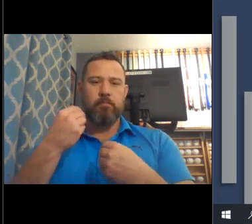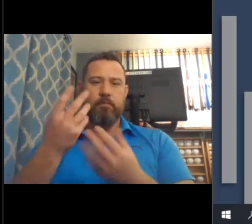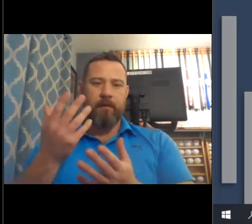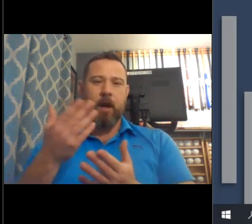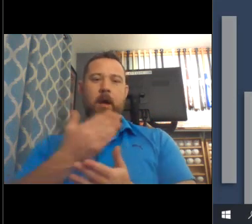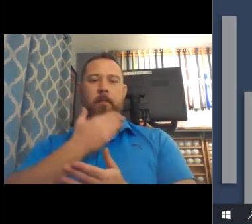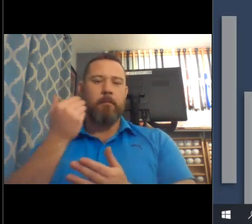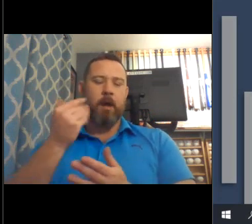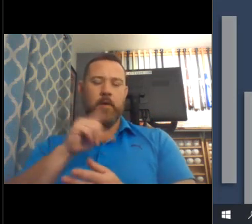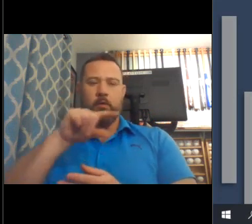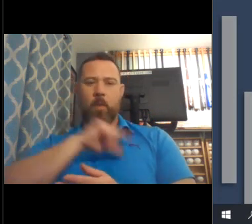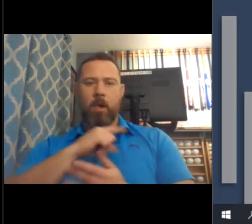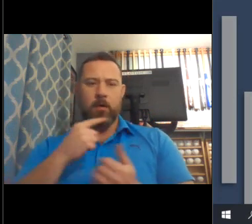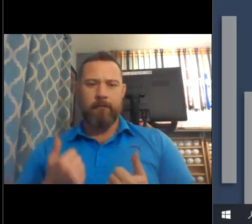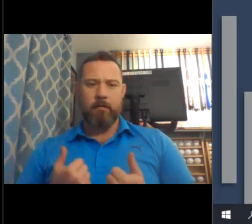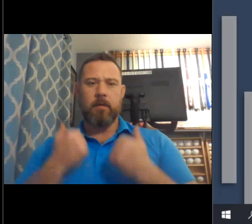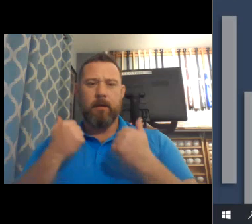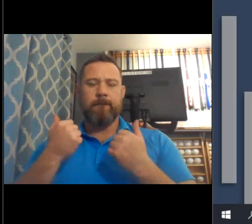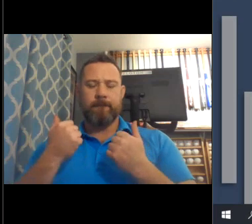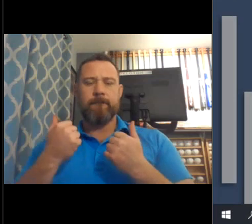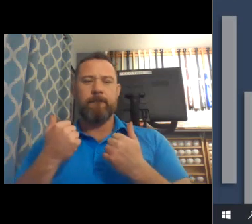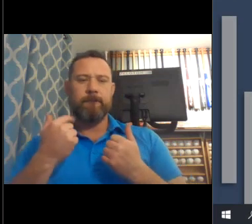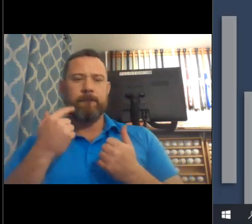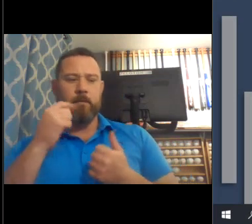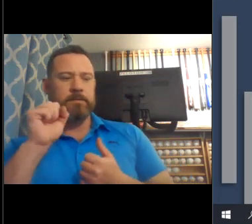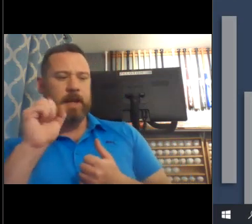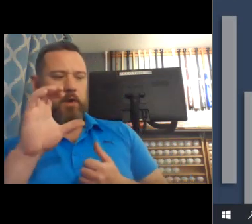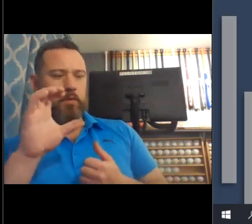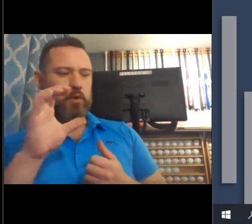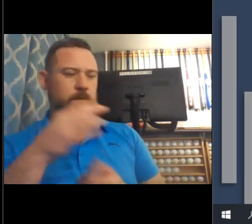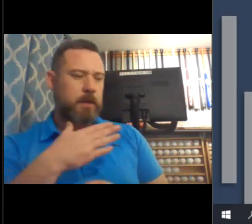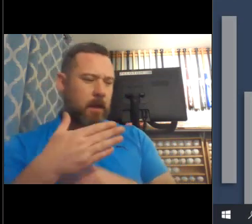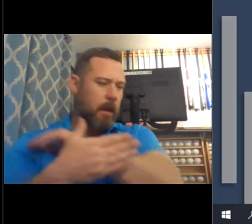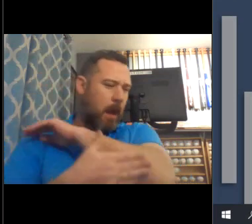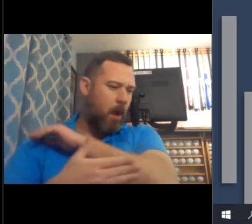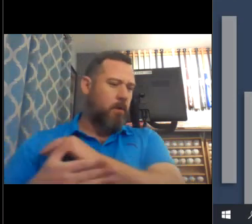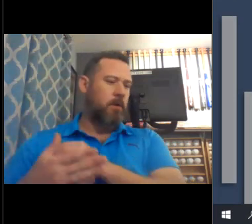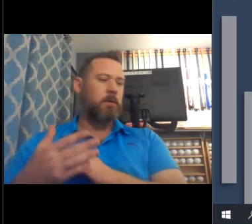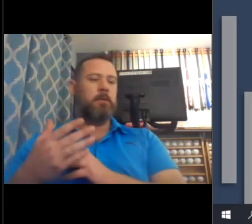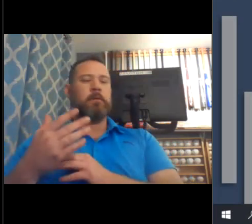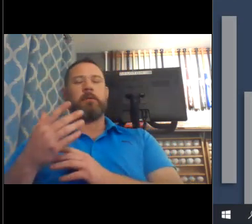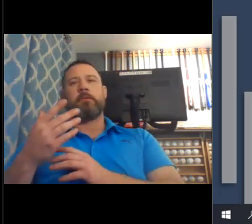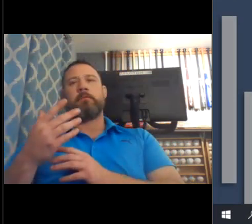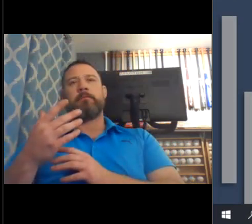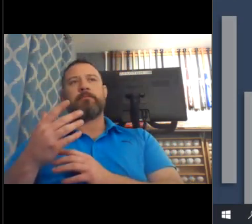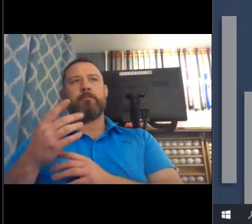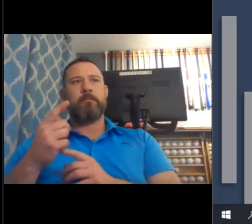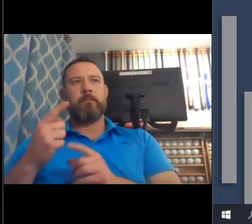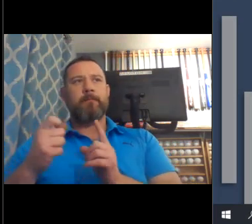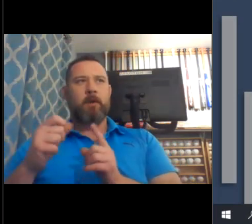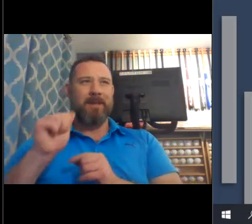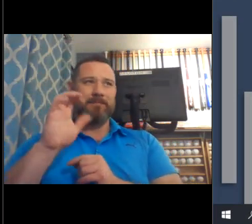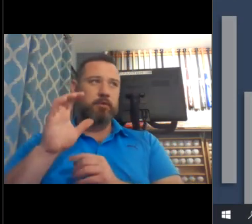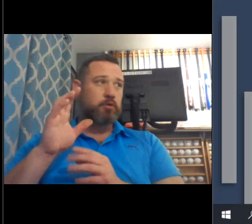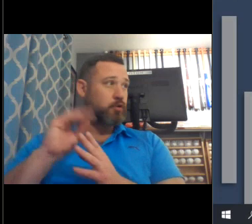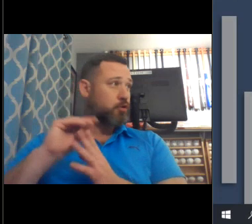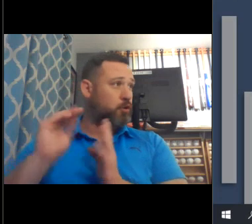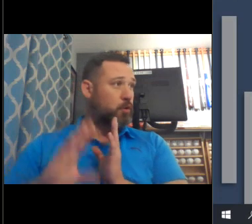better quality of life for, Santa Cruz County constituents, such as, anything from UC students